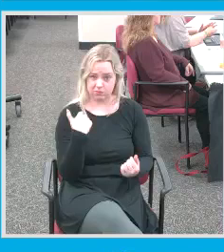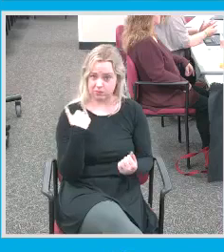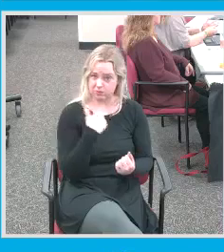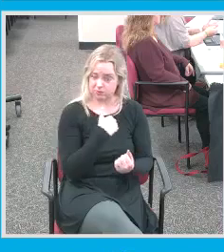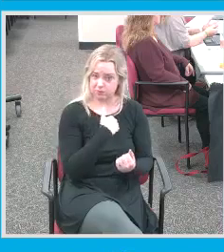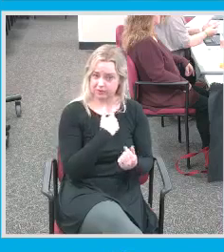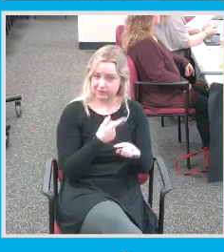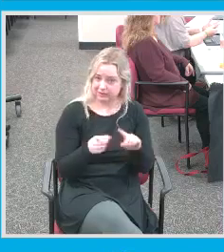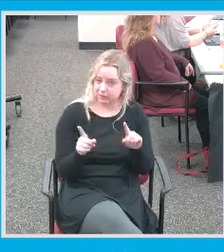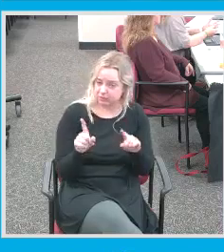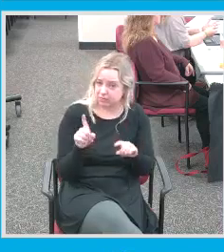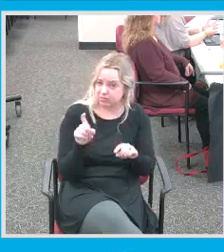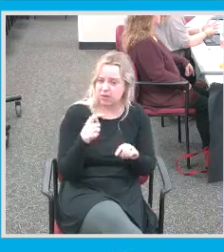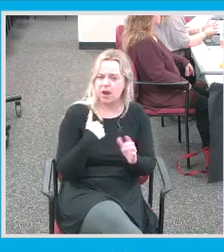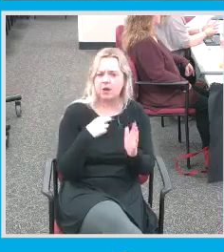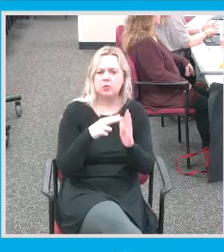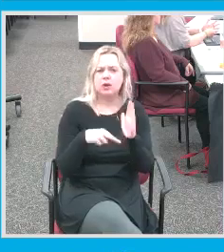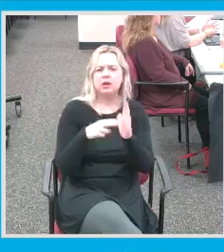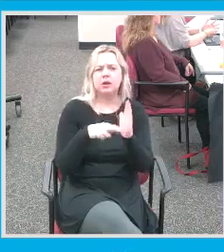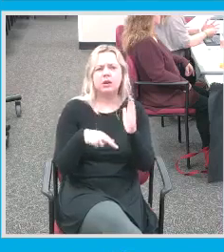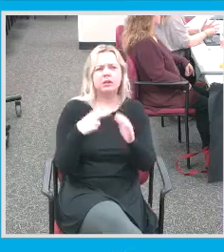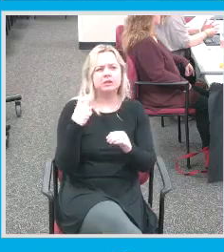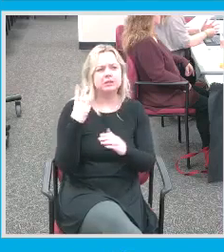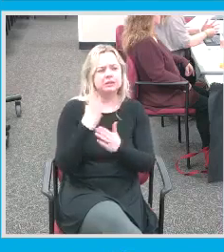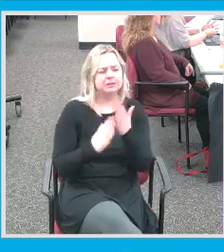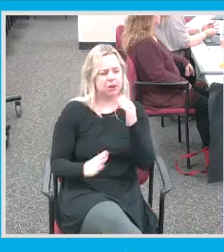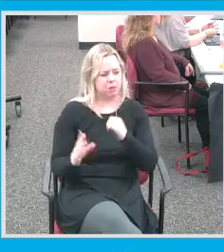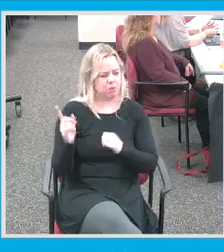somewhere that even, I believe, altitude or